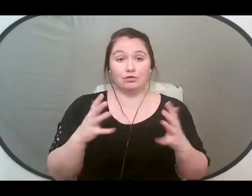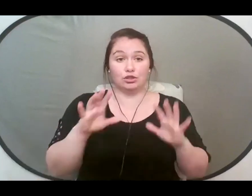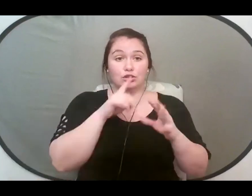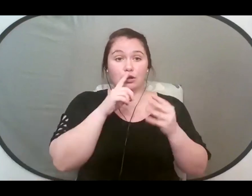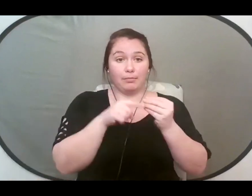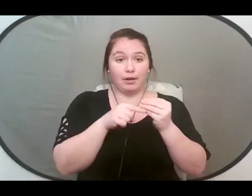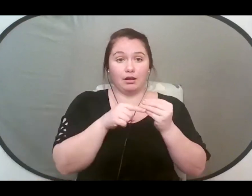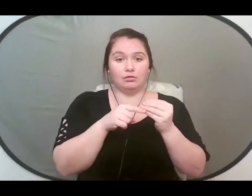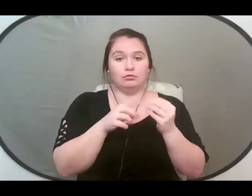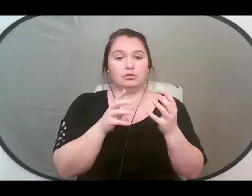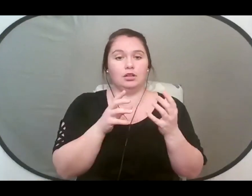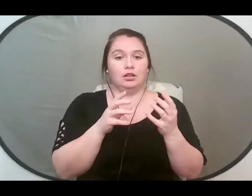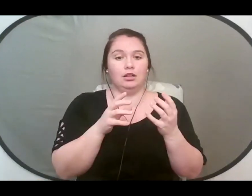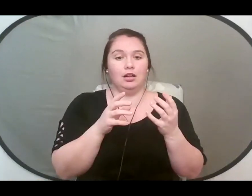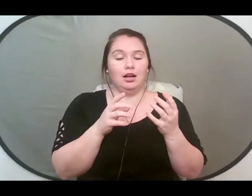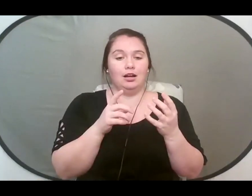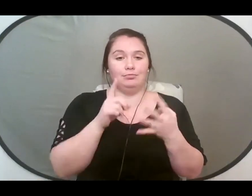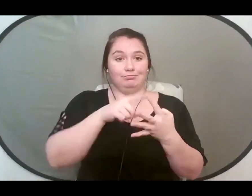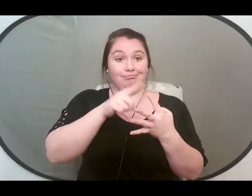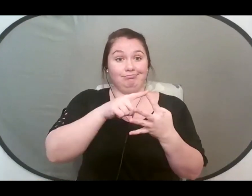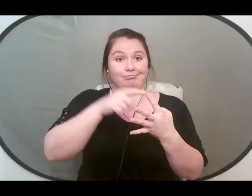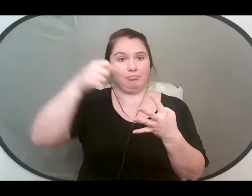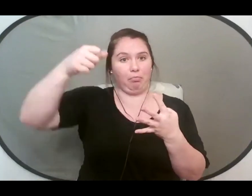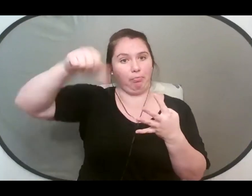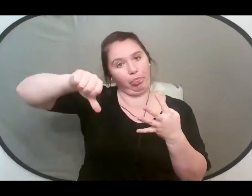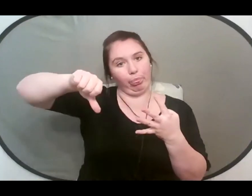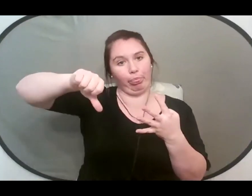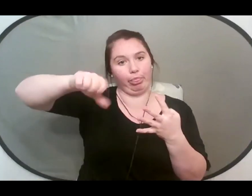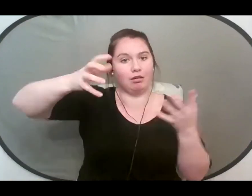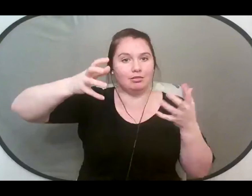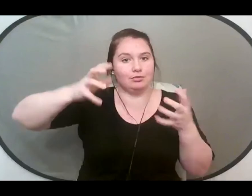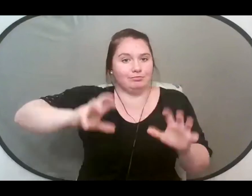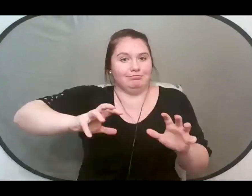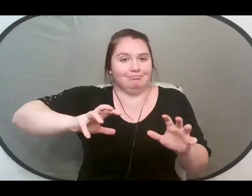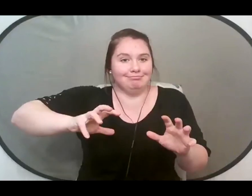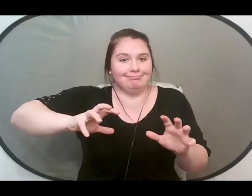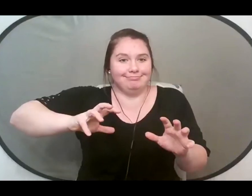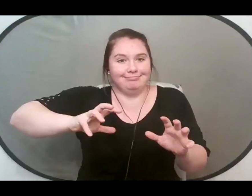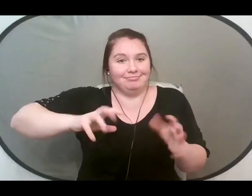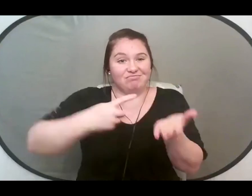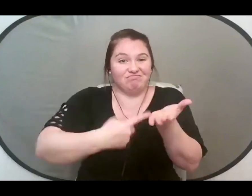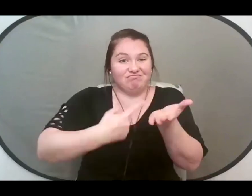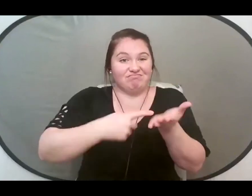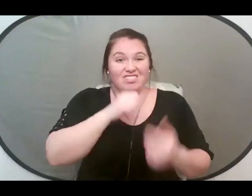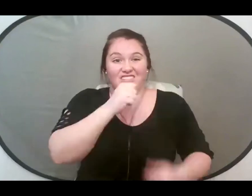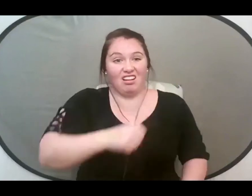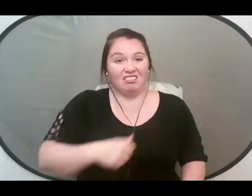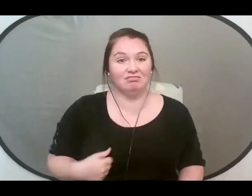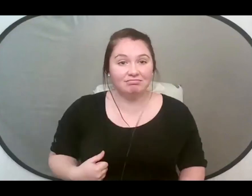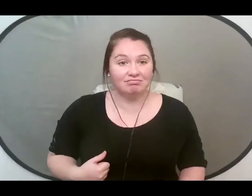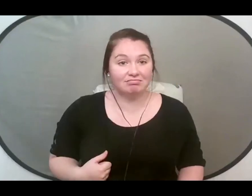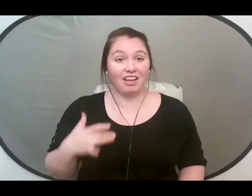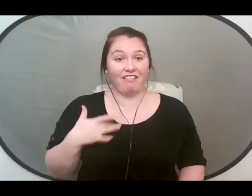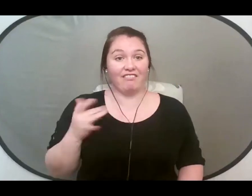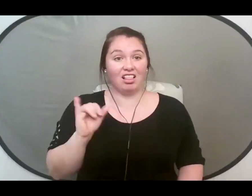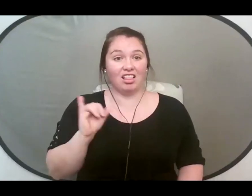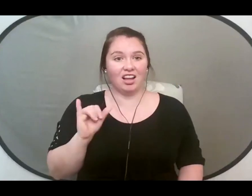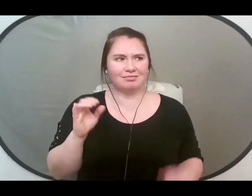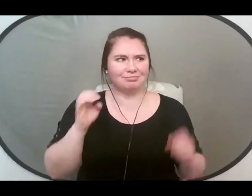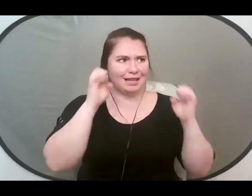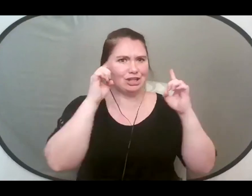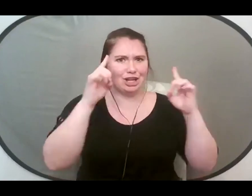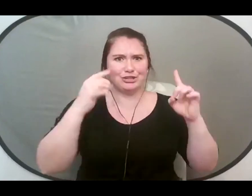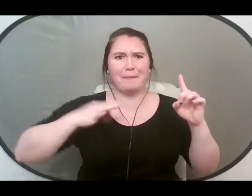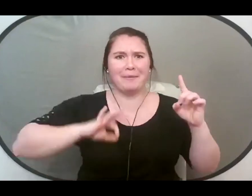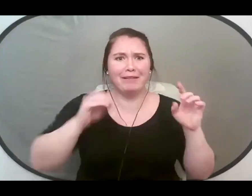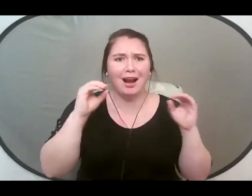a big thumbs down. So they did not even really want to talk about that. Felt like it had no educational